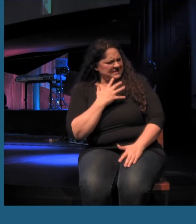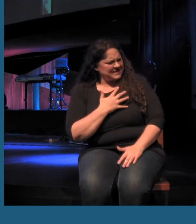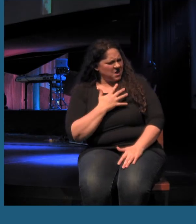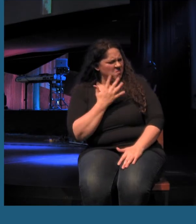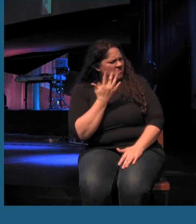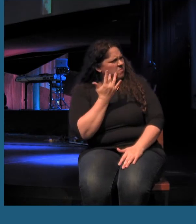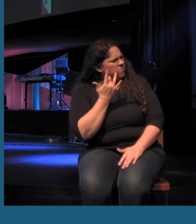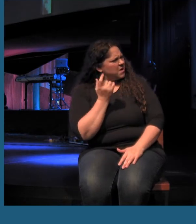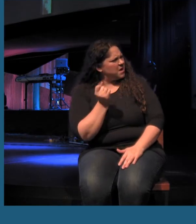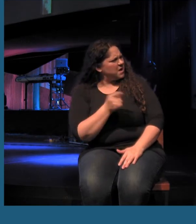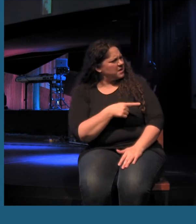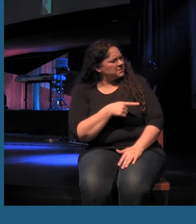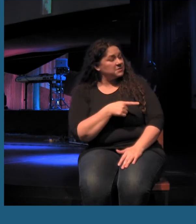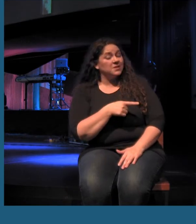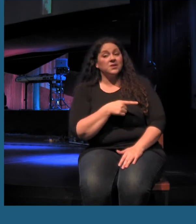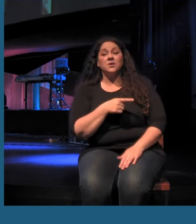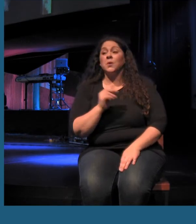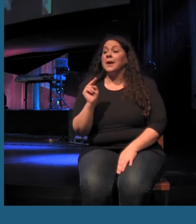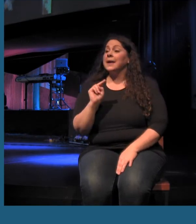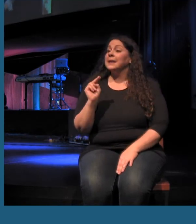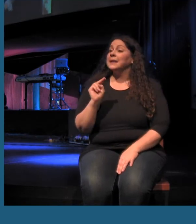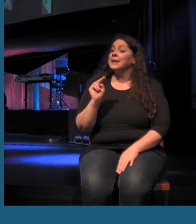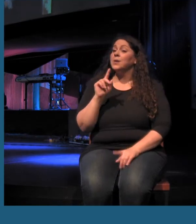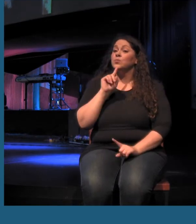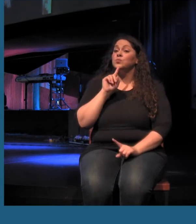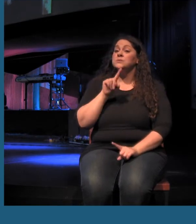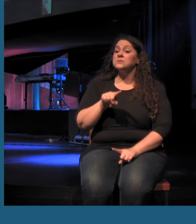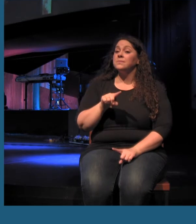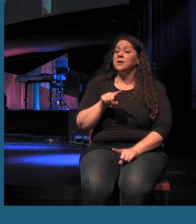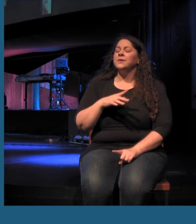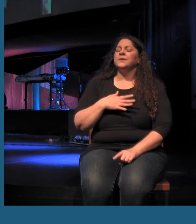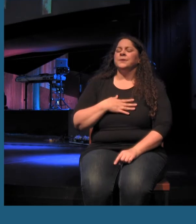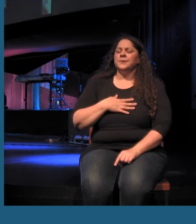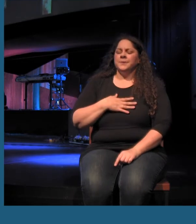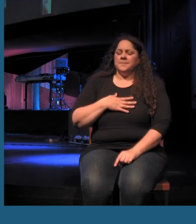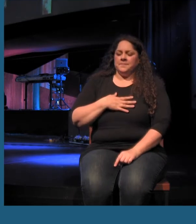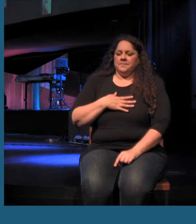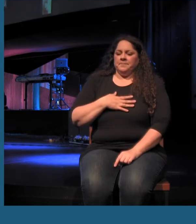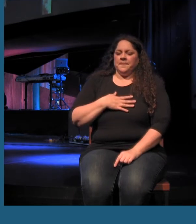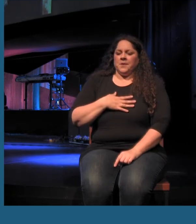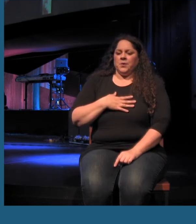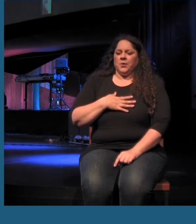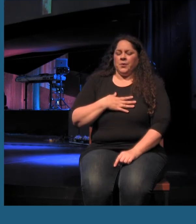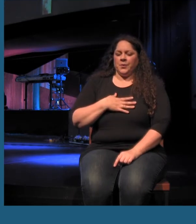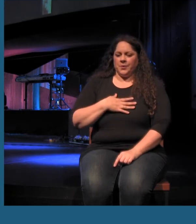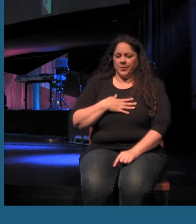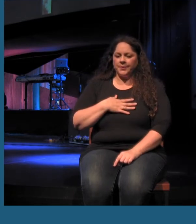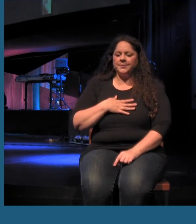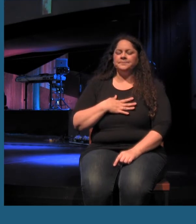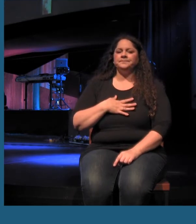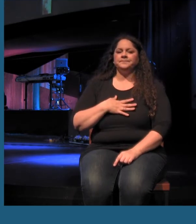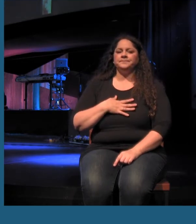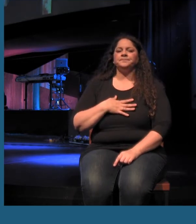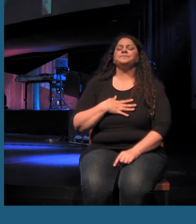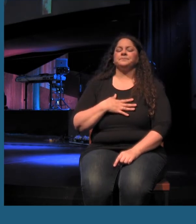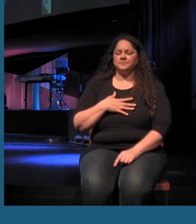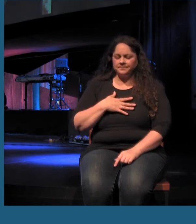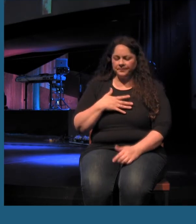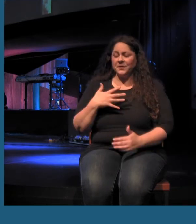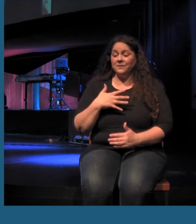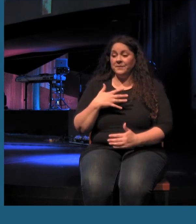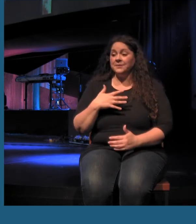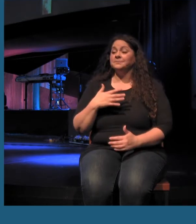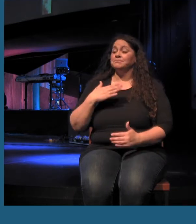respond? He took a deep breath, said, "I was very afraid, but I said, long live the